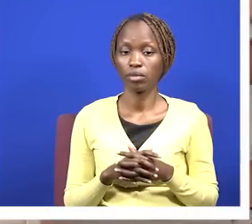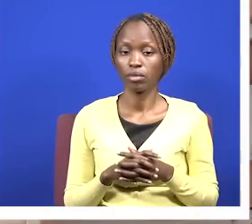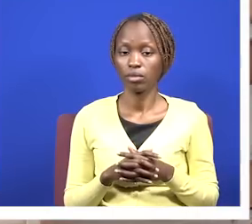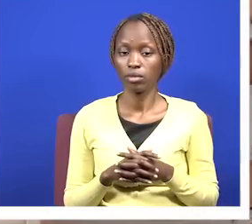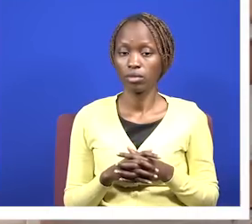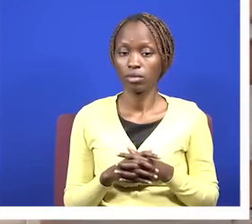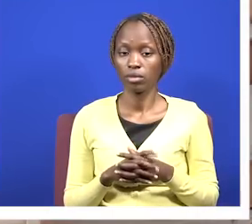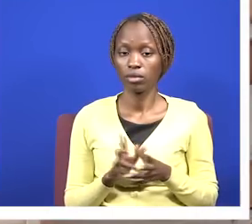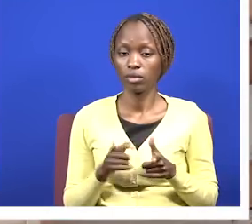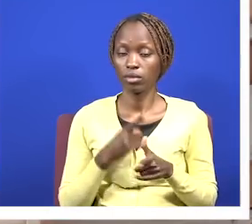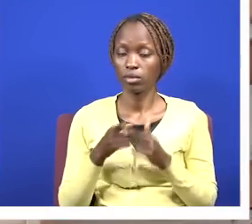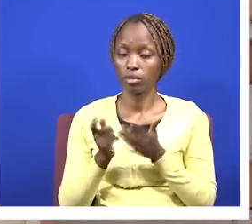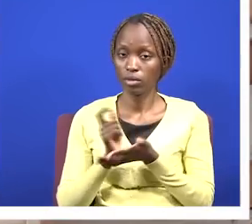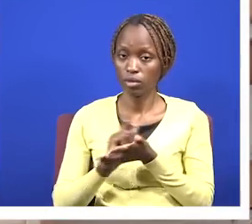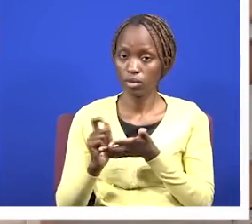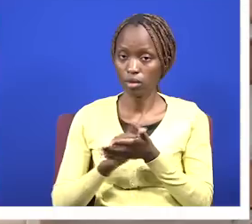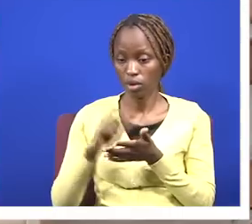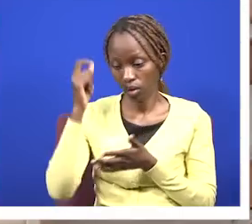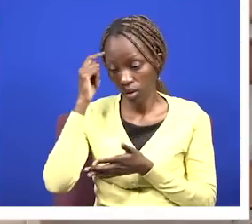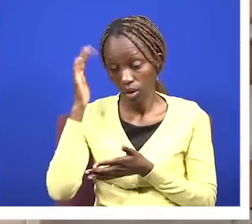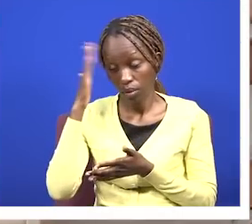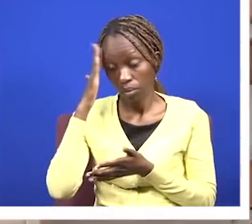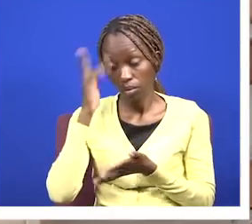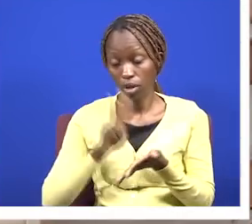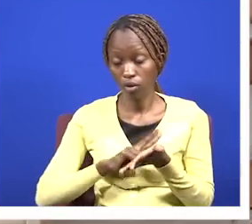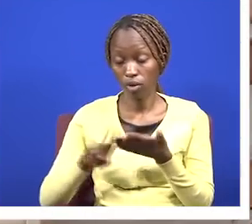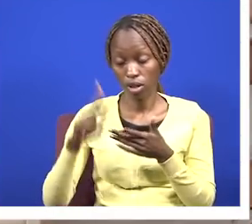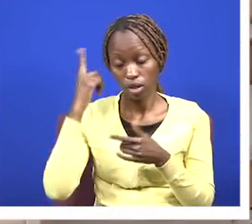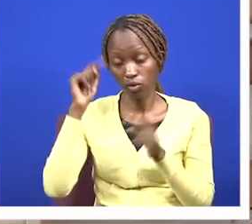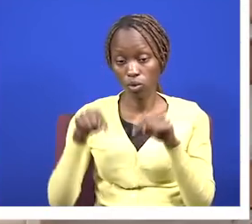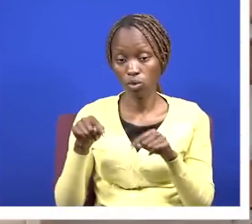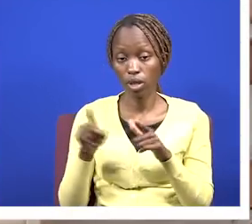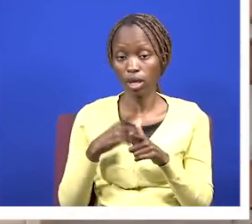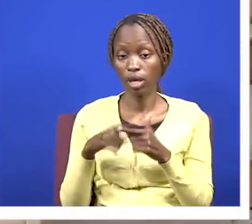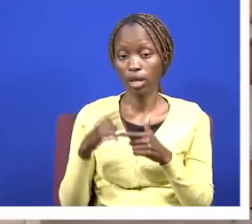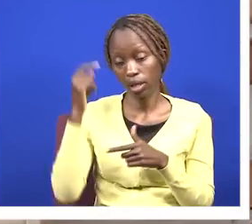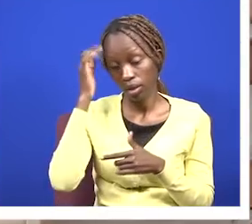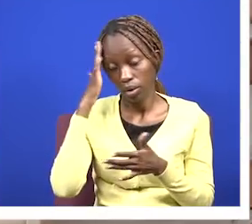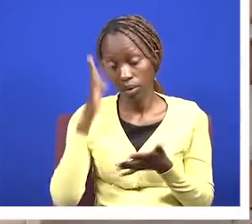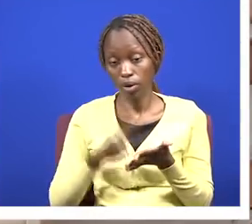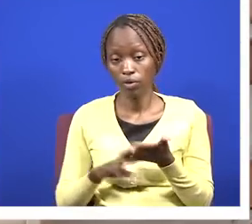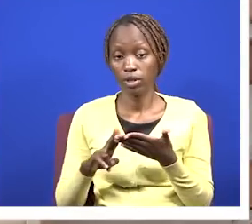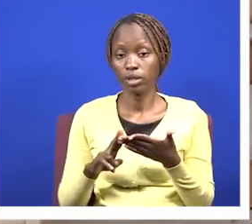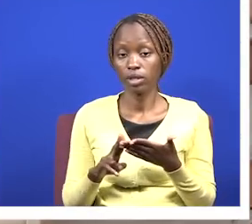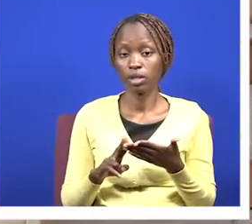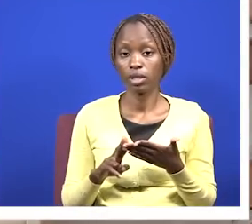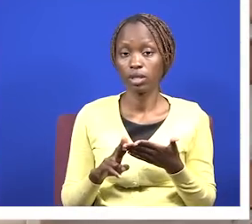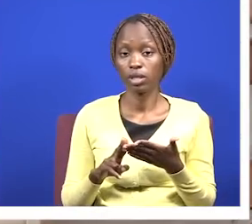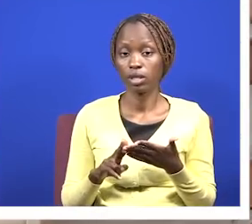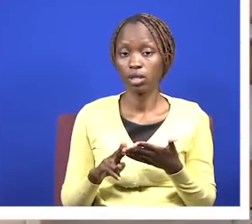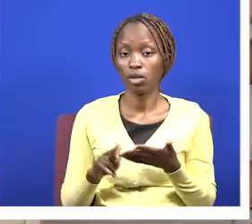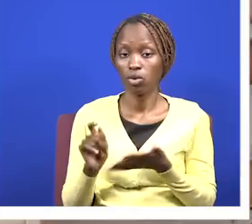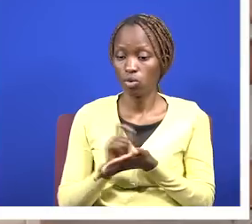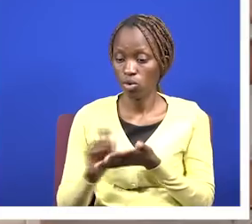top, and put your ribbon or your string. And then you're going to write the memory verse.